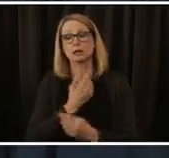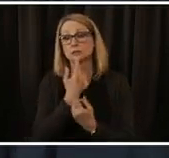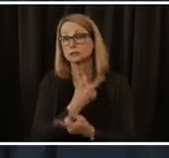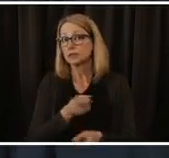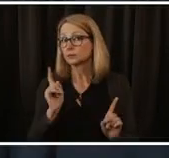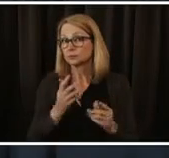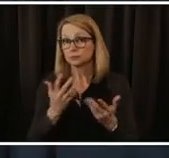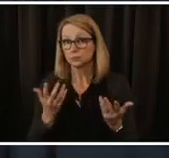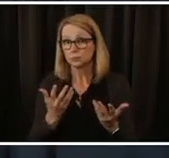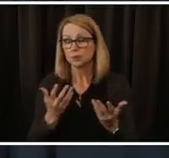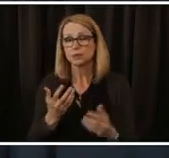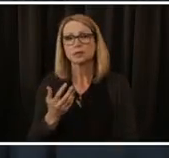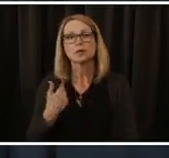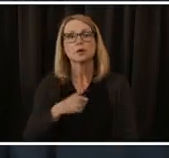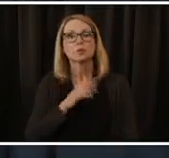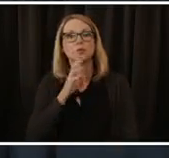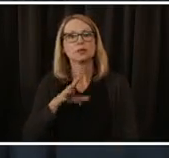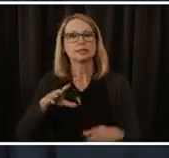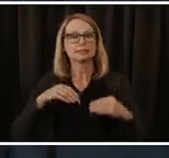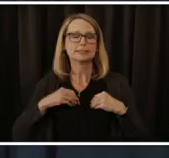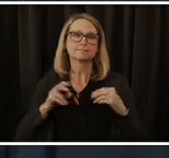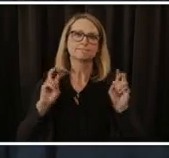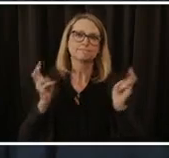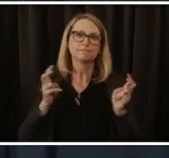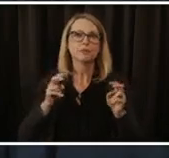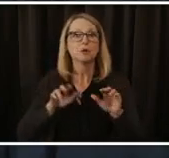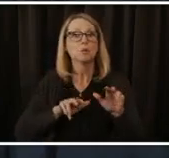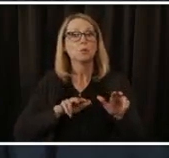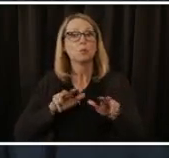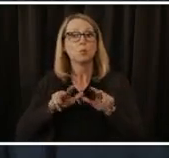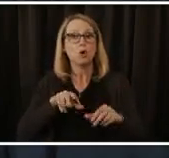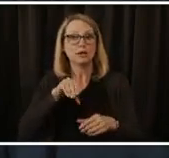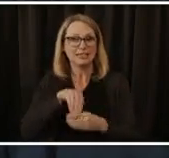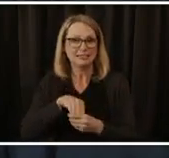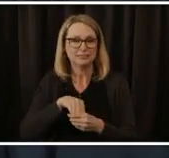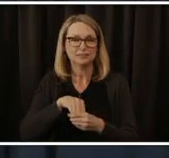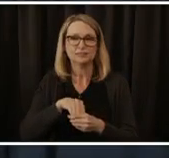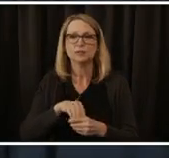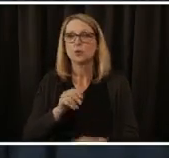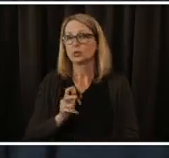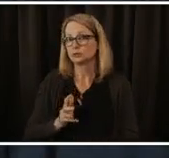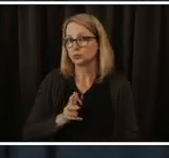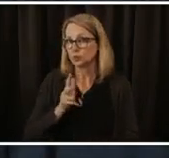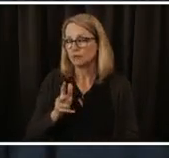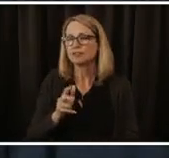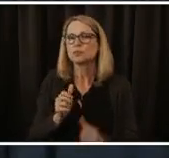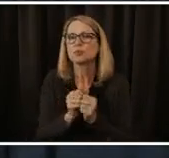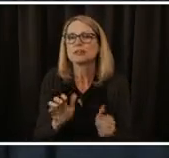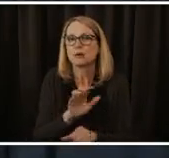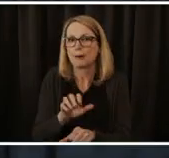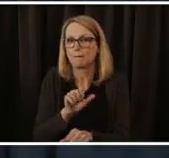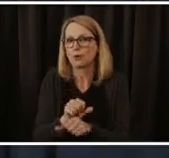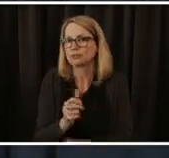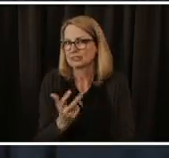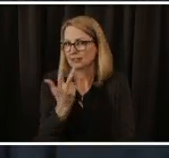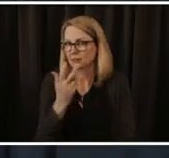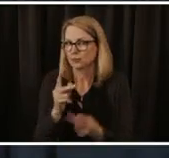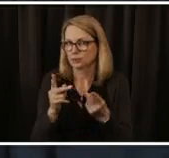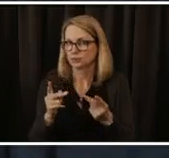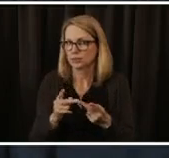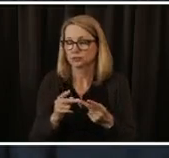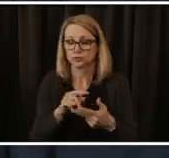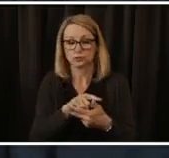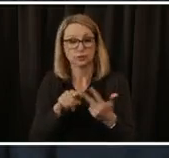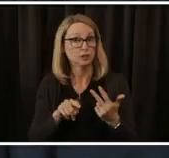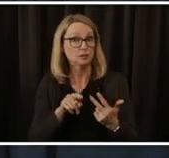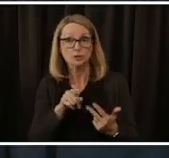now taking walk-in or drive-in without appointments at 3 sites across the state. People without appointments can